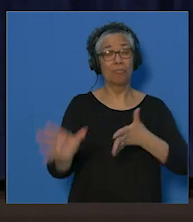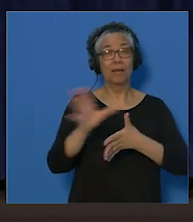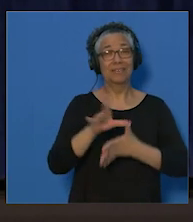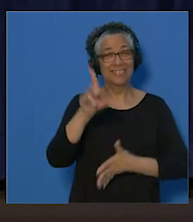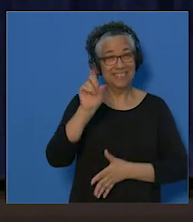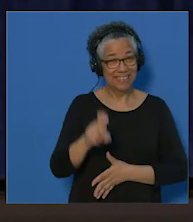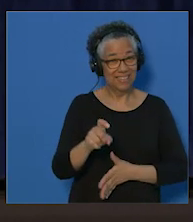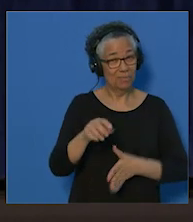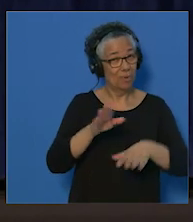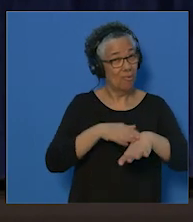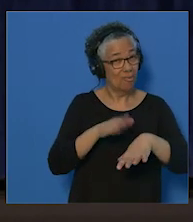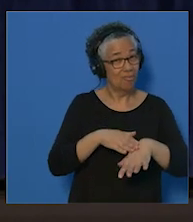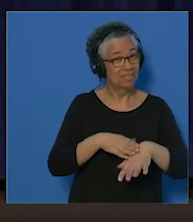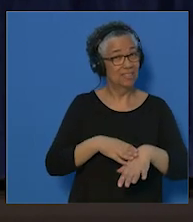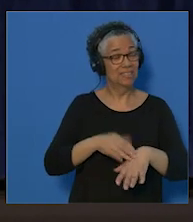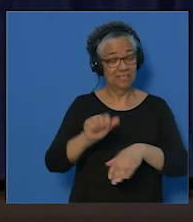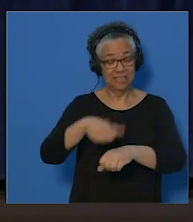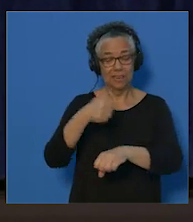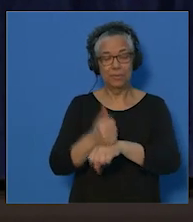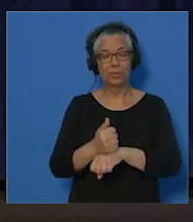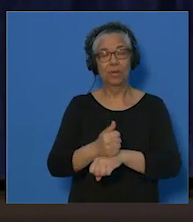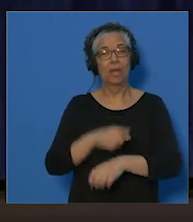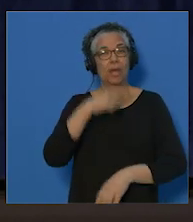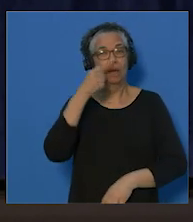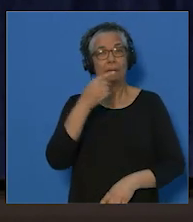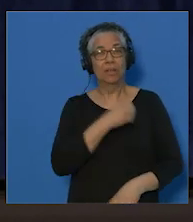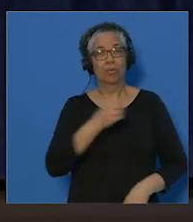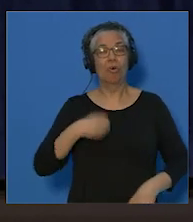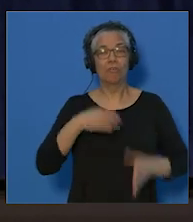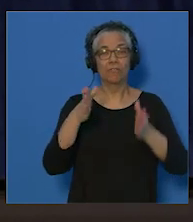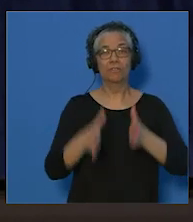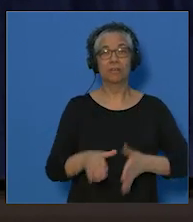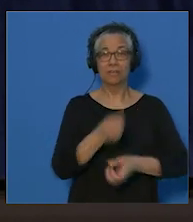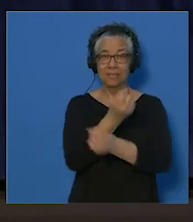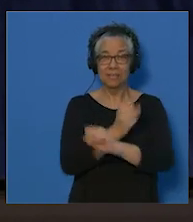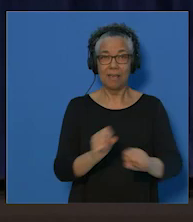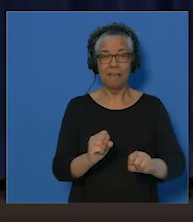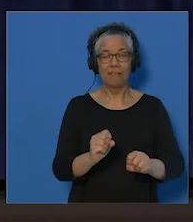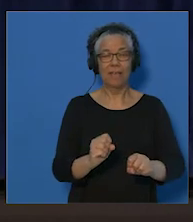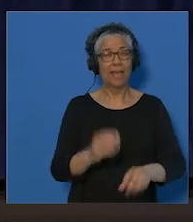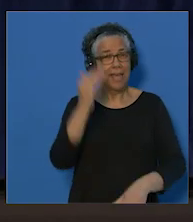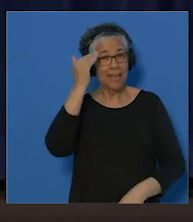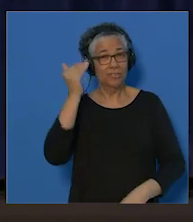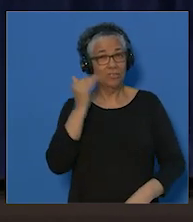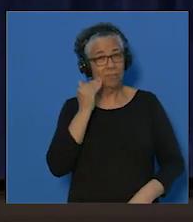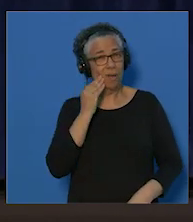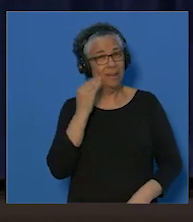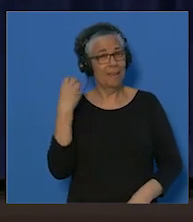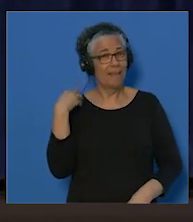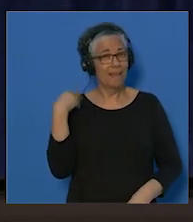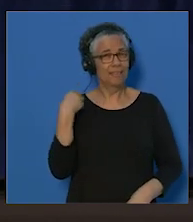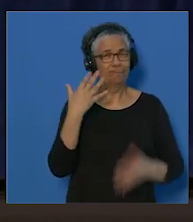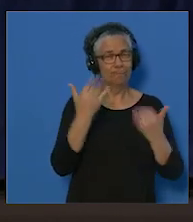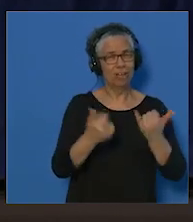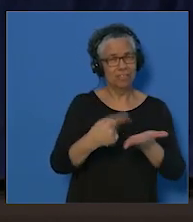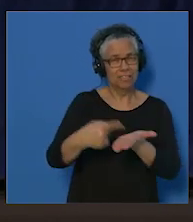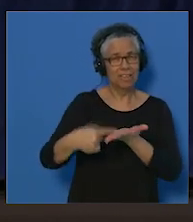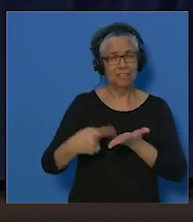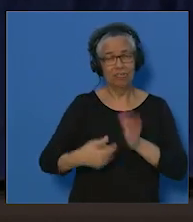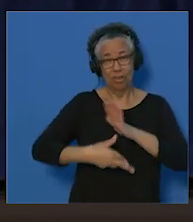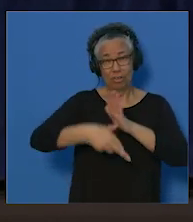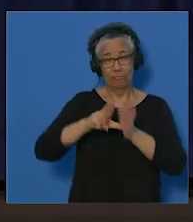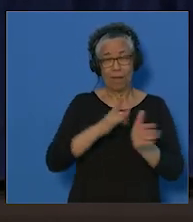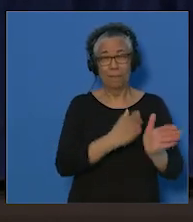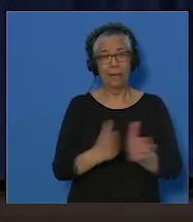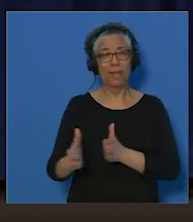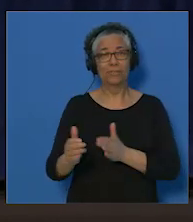place to keep public officers safe and healthy. And department heads are now discussing their revised operating plans with their